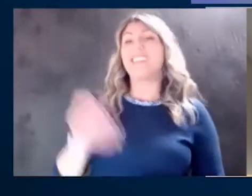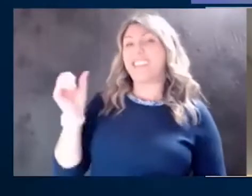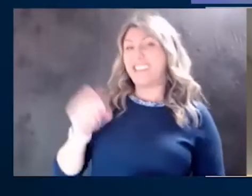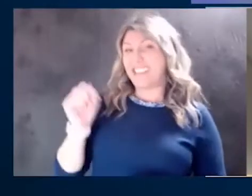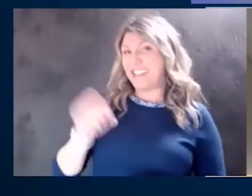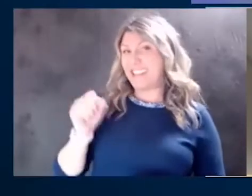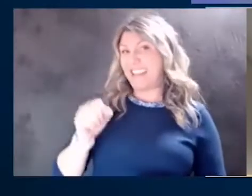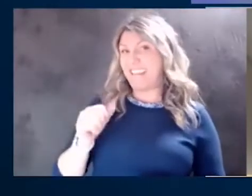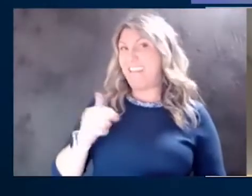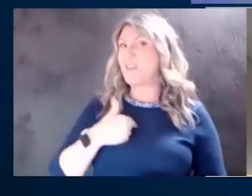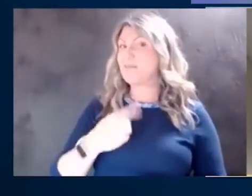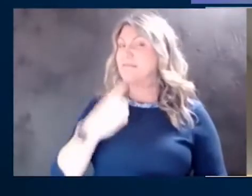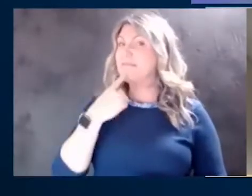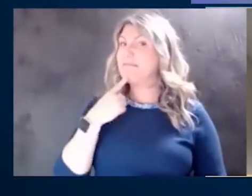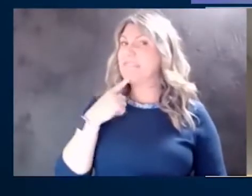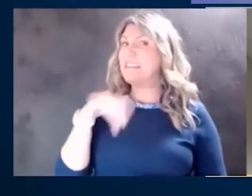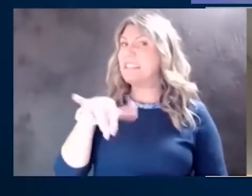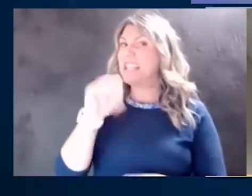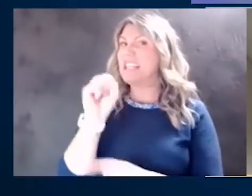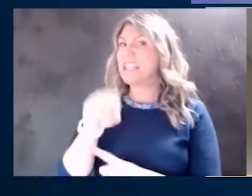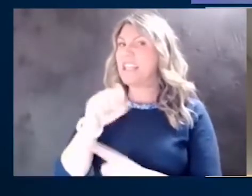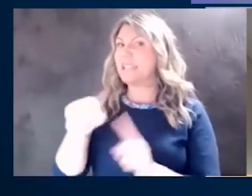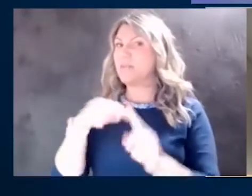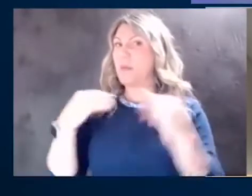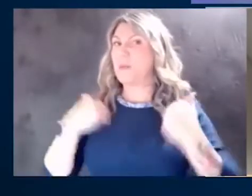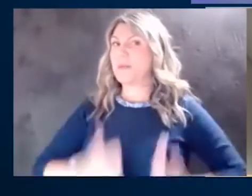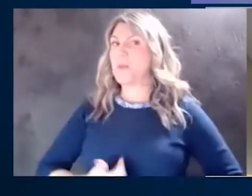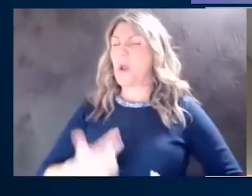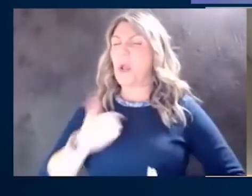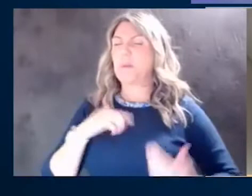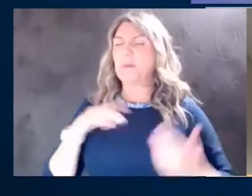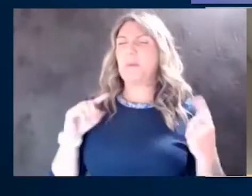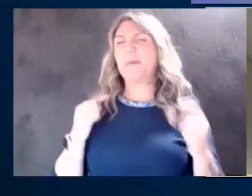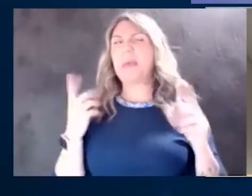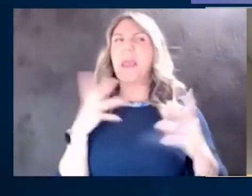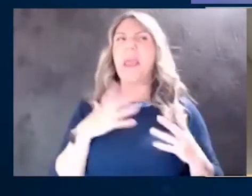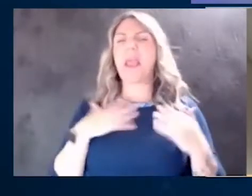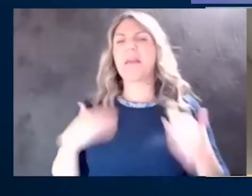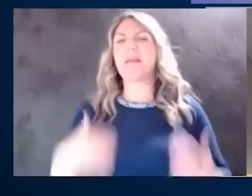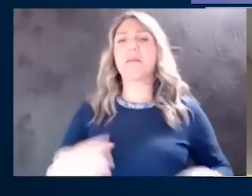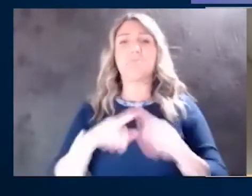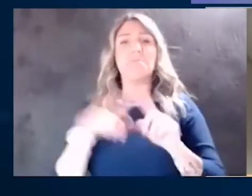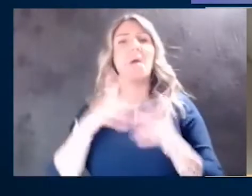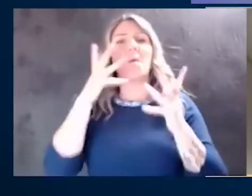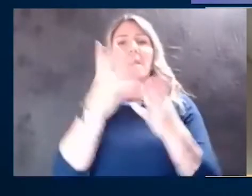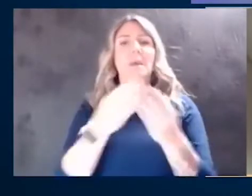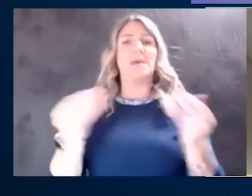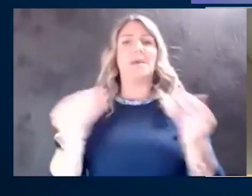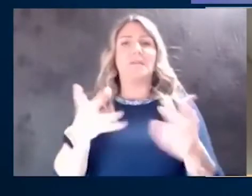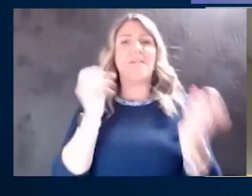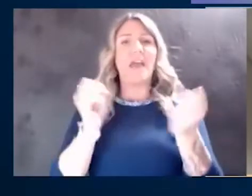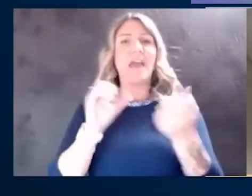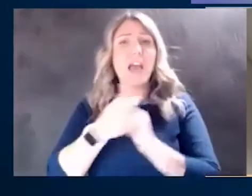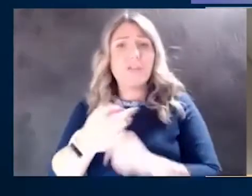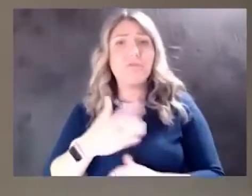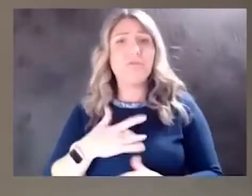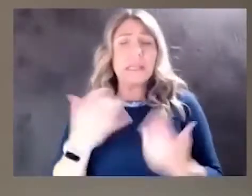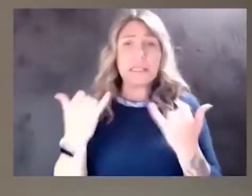gonna say yes about that tired part myself. Tired and achy, but it goes away pretty fast. How do you feel now about that? Are you doing